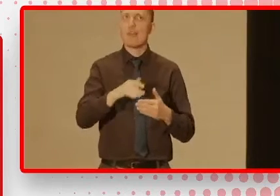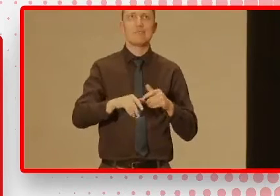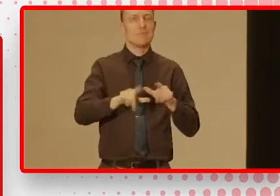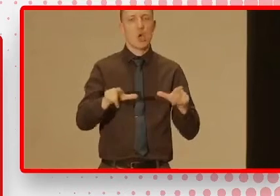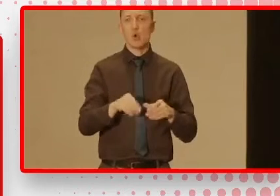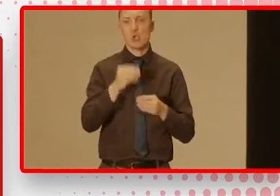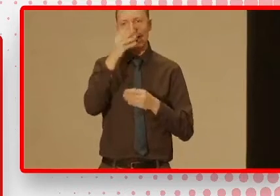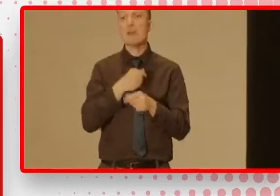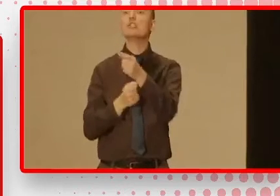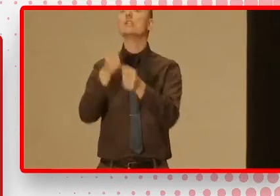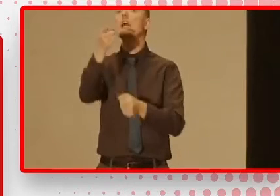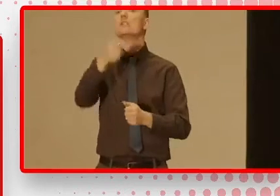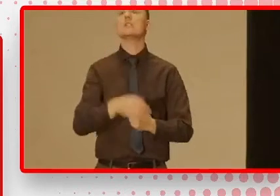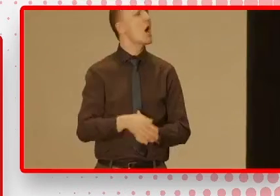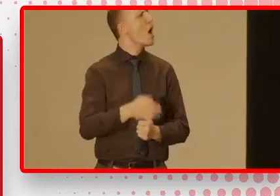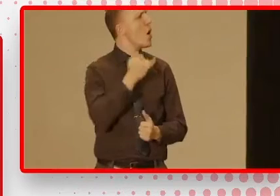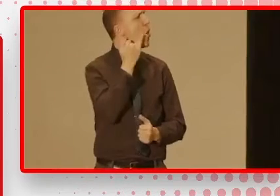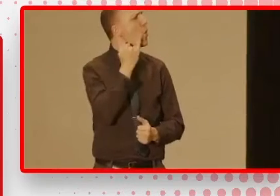Yes, question?